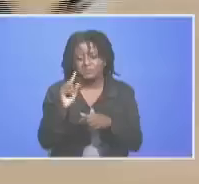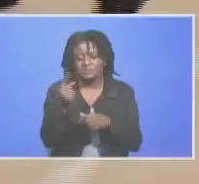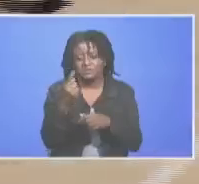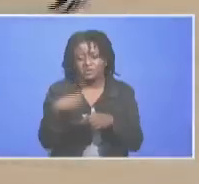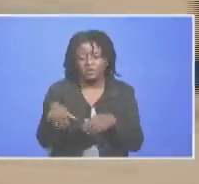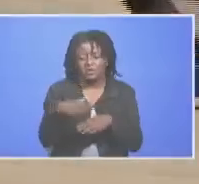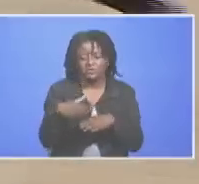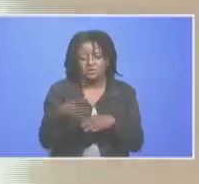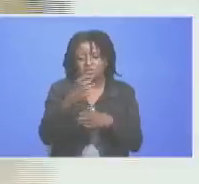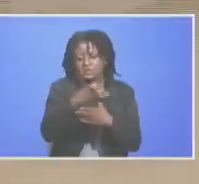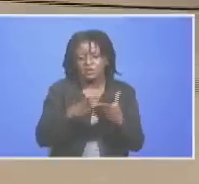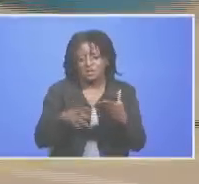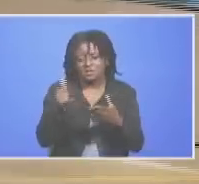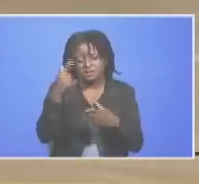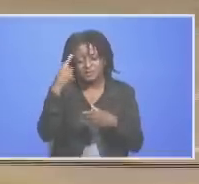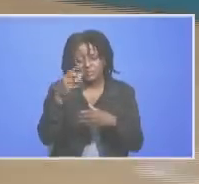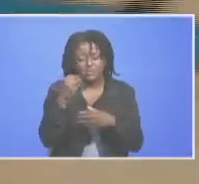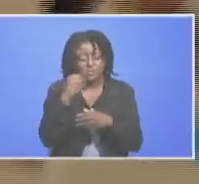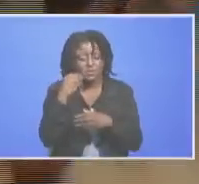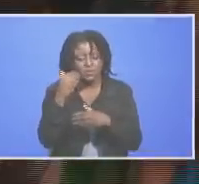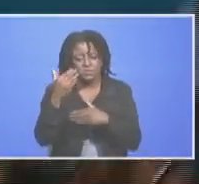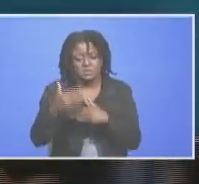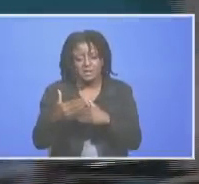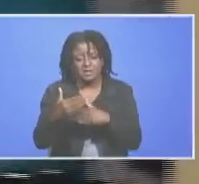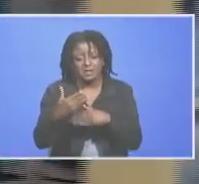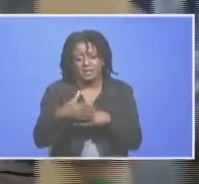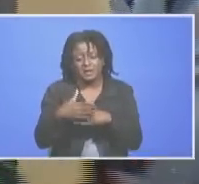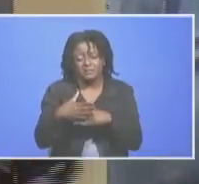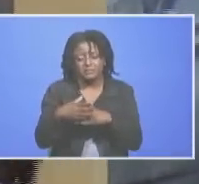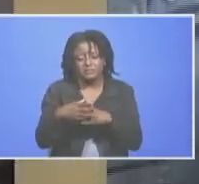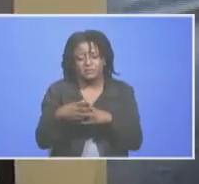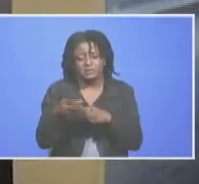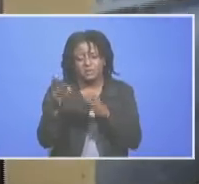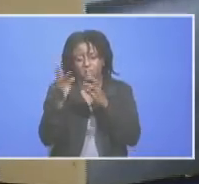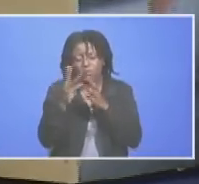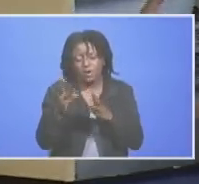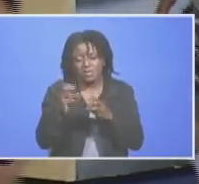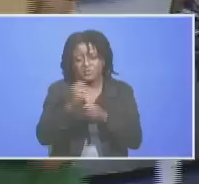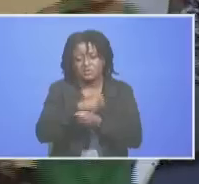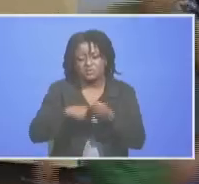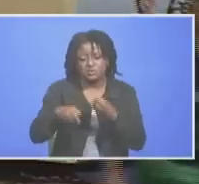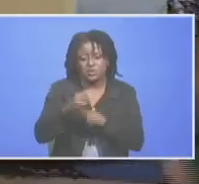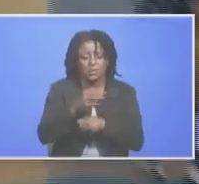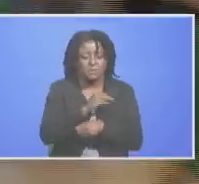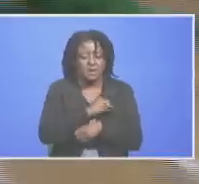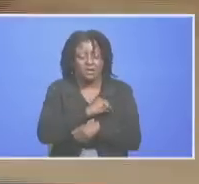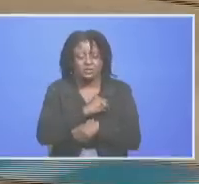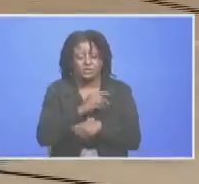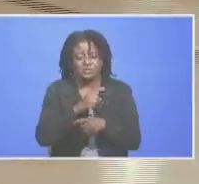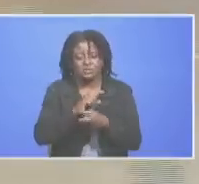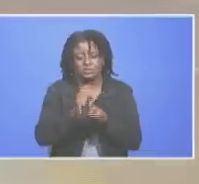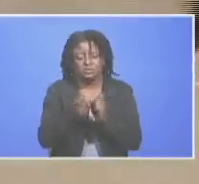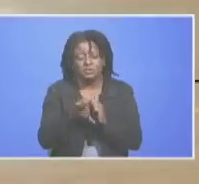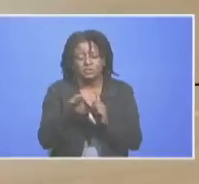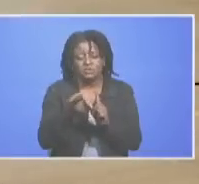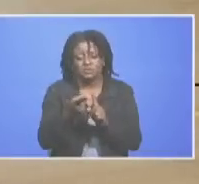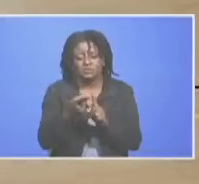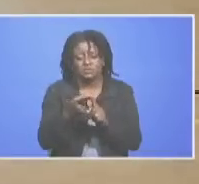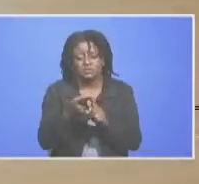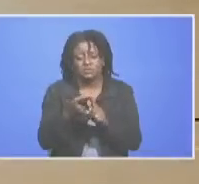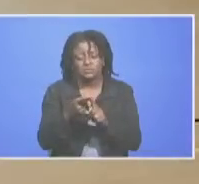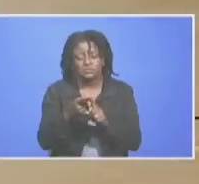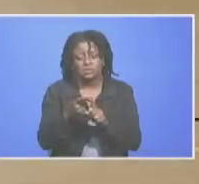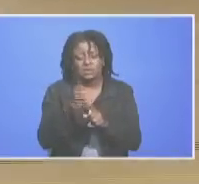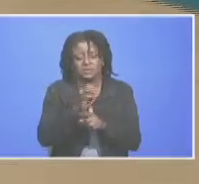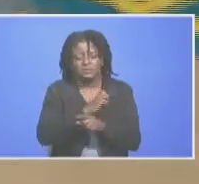for the home side, and after weathering the storm, Marshall turned to John Elmore, who finished up with 38 points. Marshall finishing